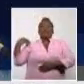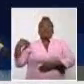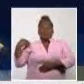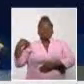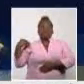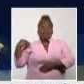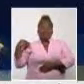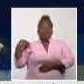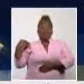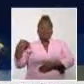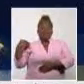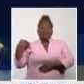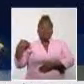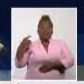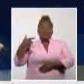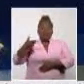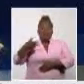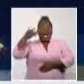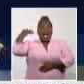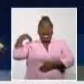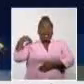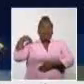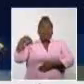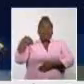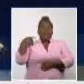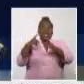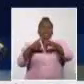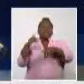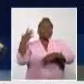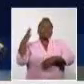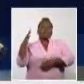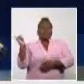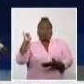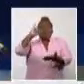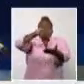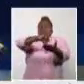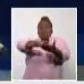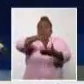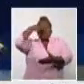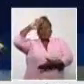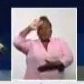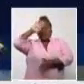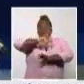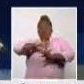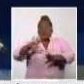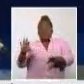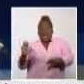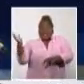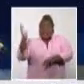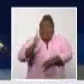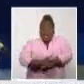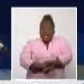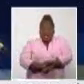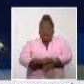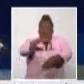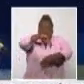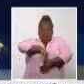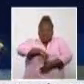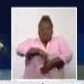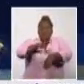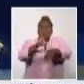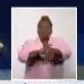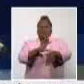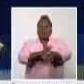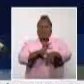Therefore, all these people, which is also the concern of the population, and that is what Comrade Torres Iribar was telling us